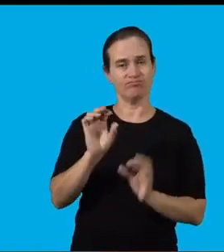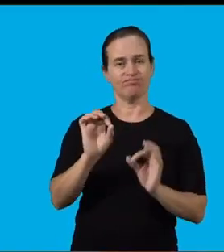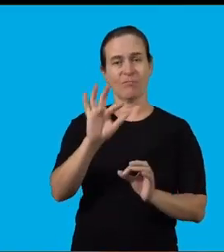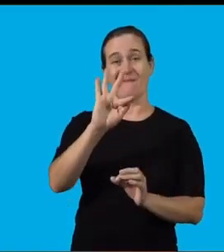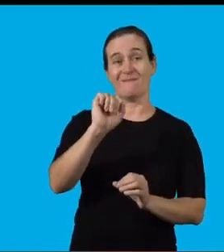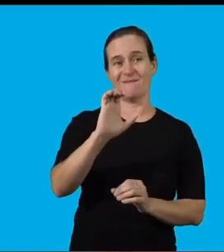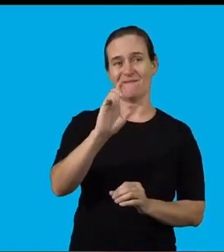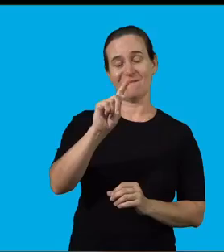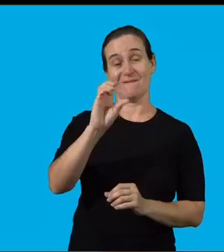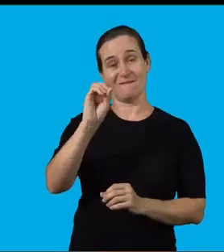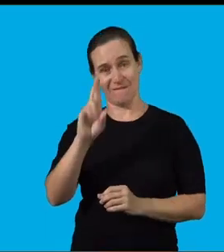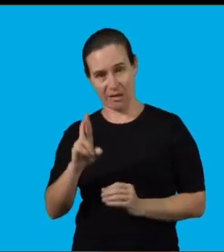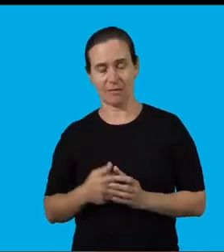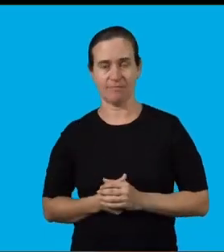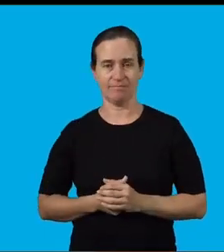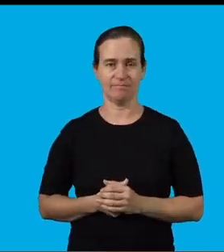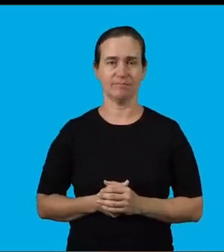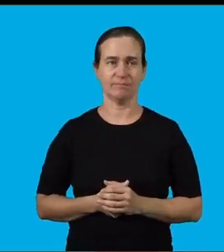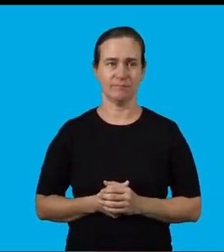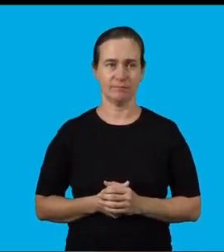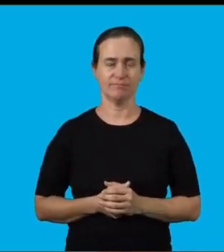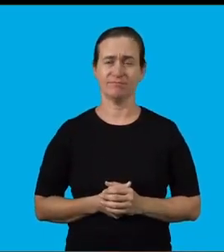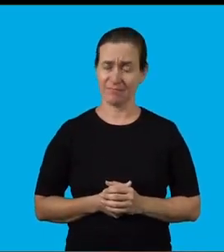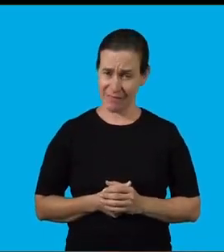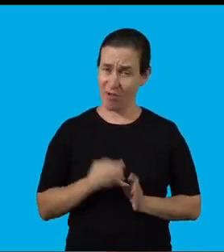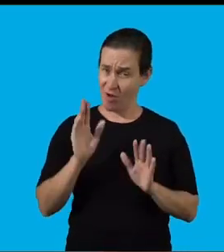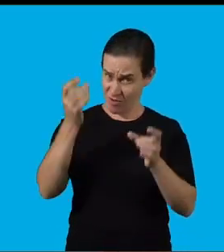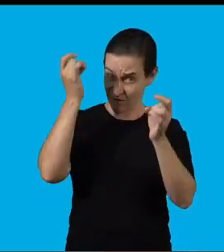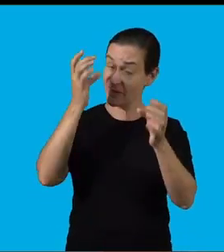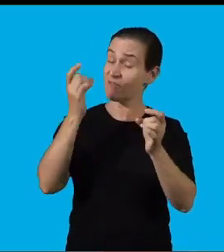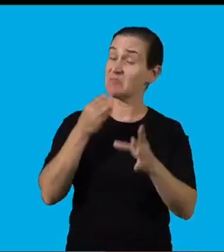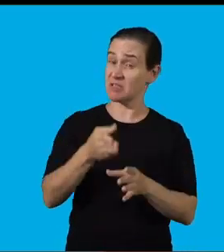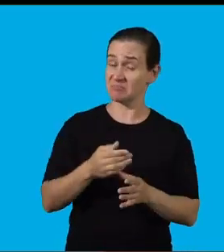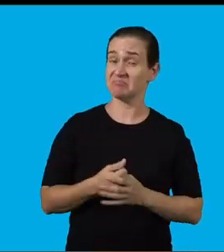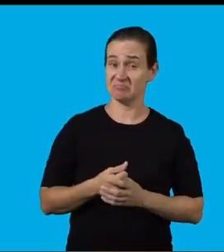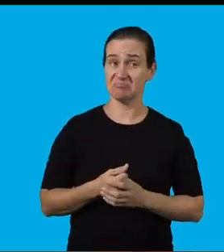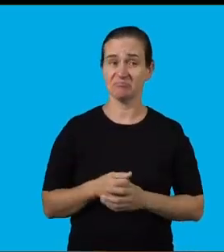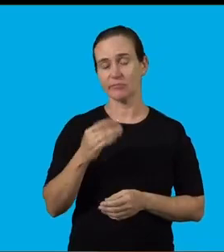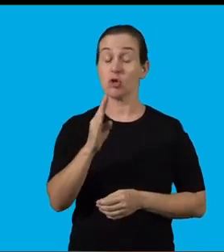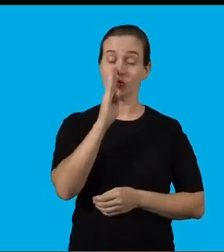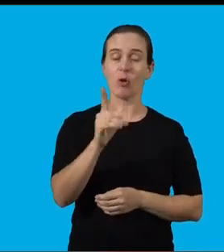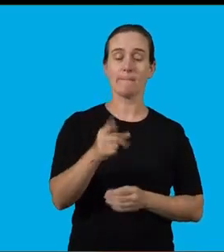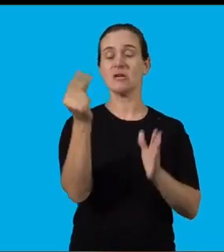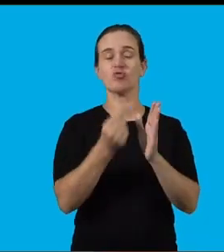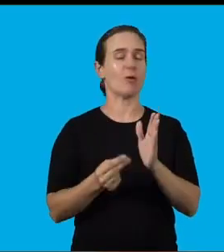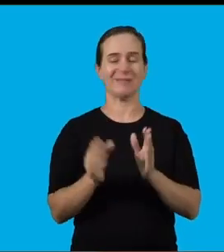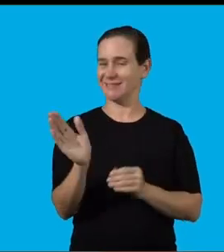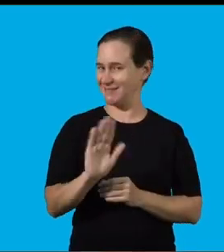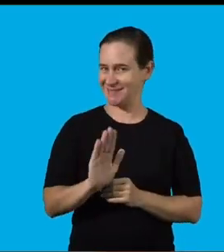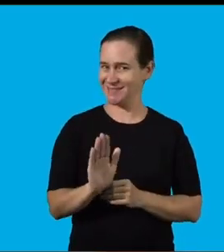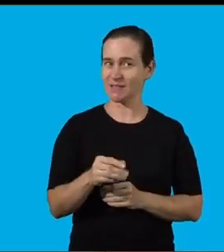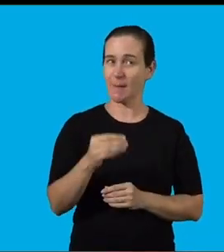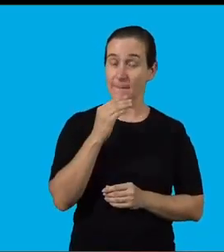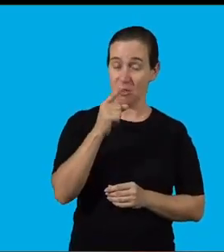factor. Okay, so already this question is layered. We haven't just been told straight away, draw this graph.